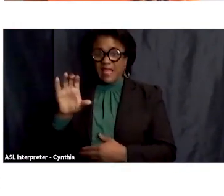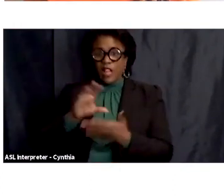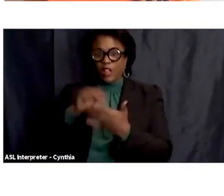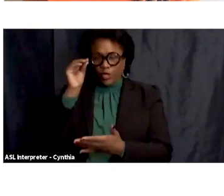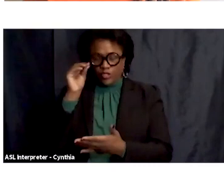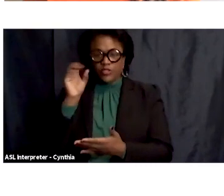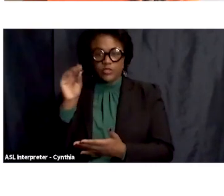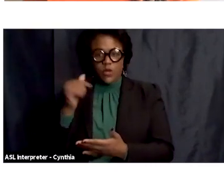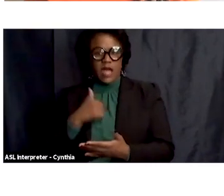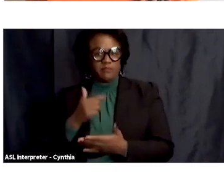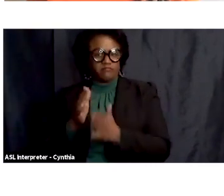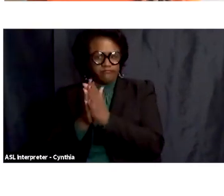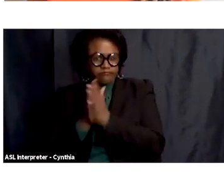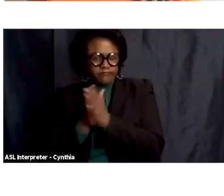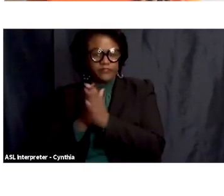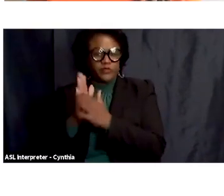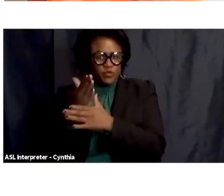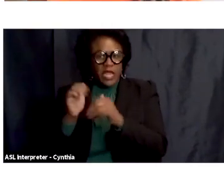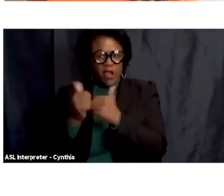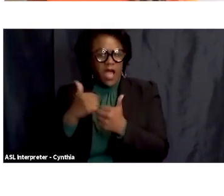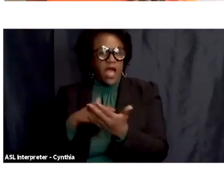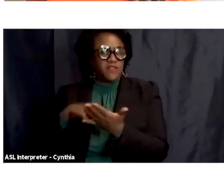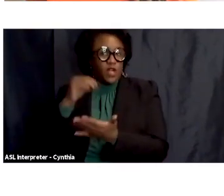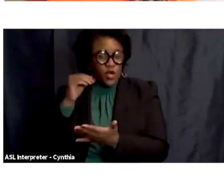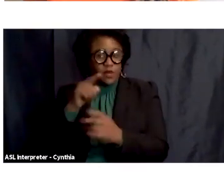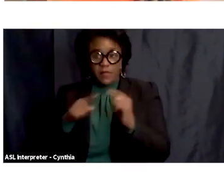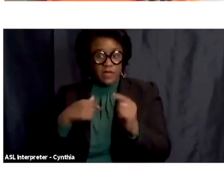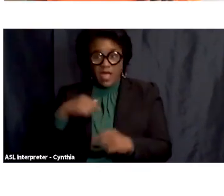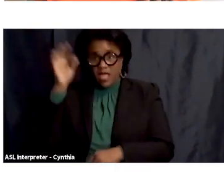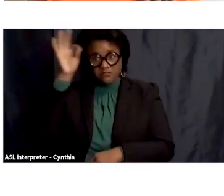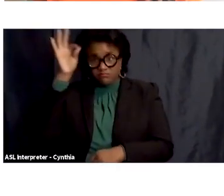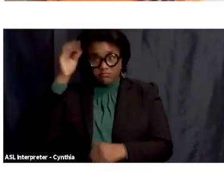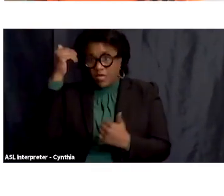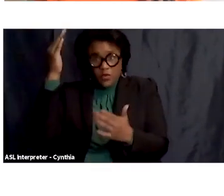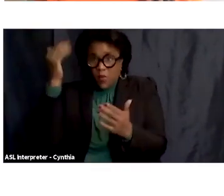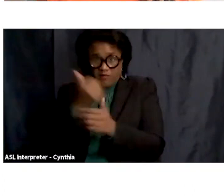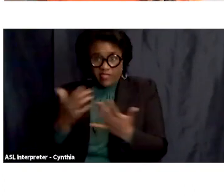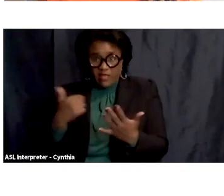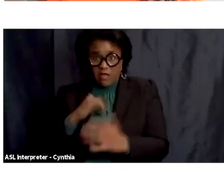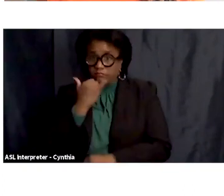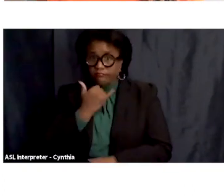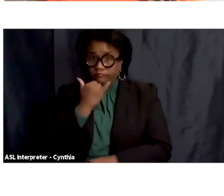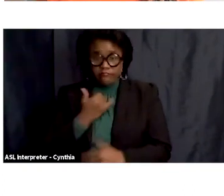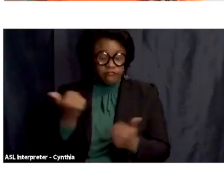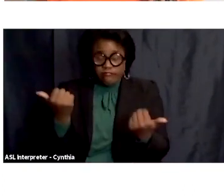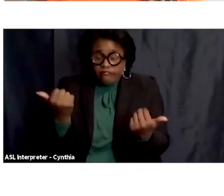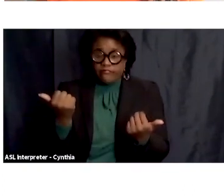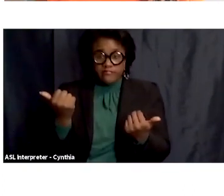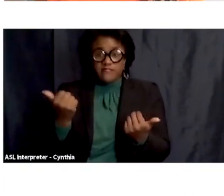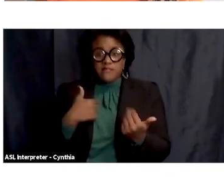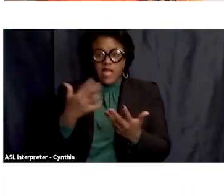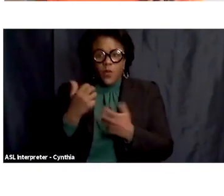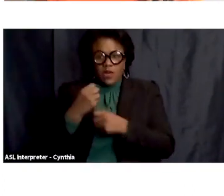I've learned about this work. But I don't know everything. I make mistakes, but I do want to make sure that